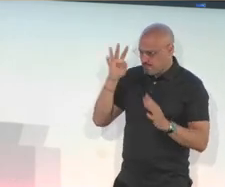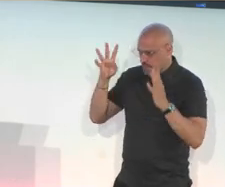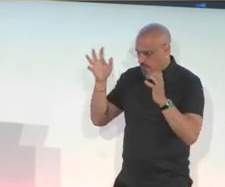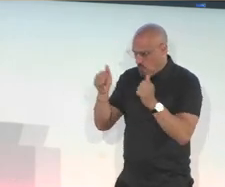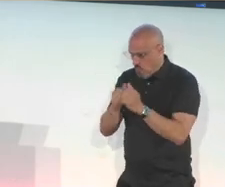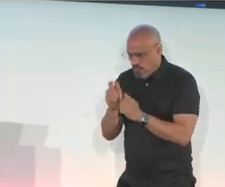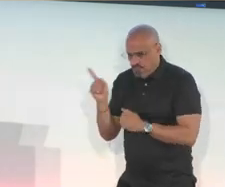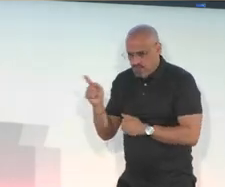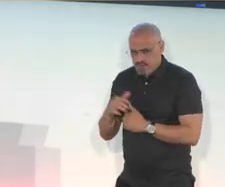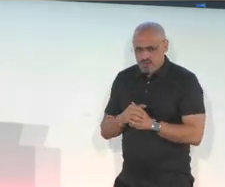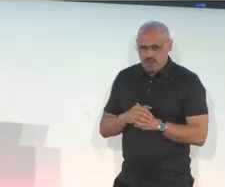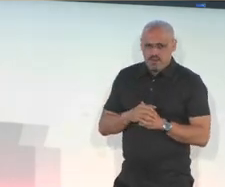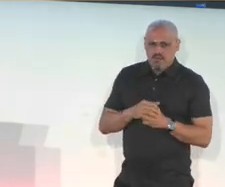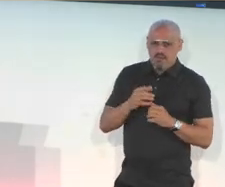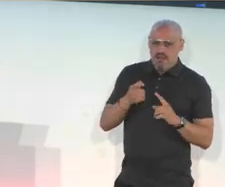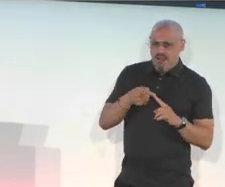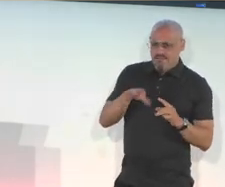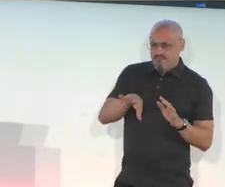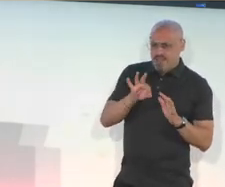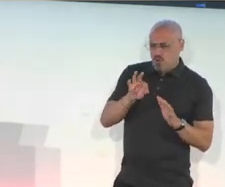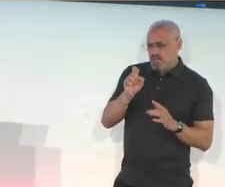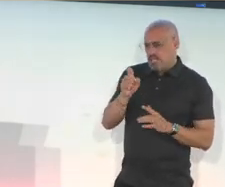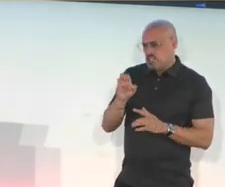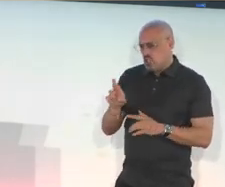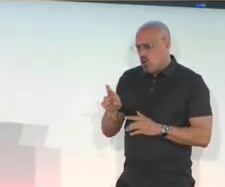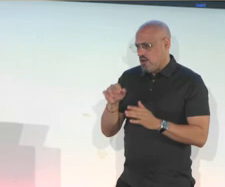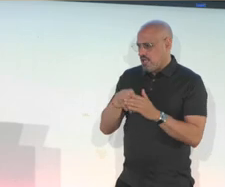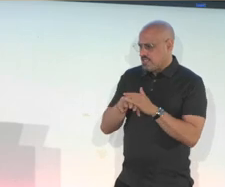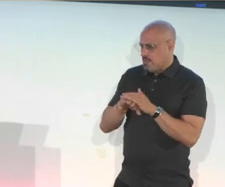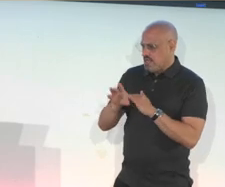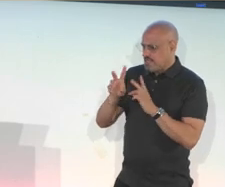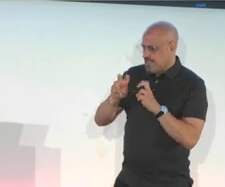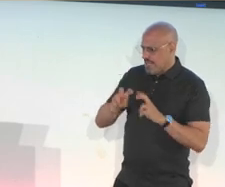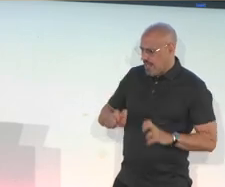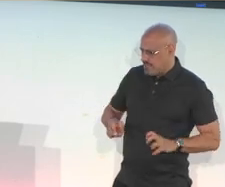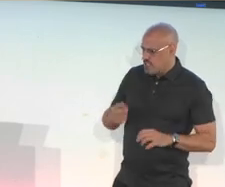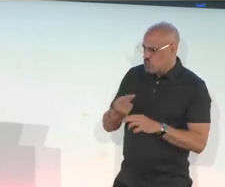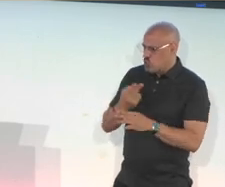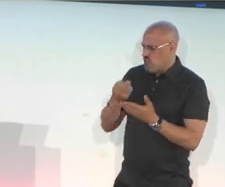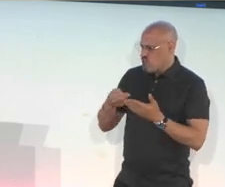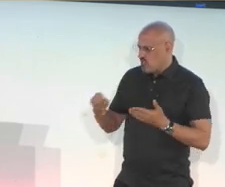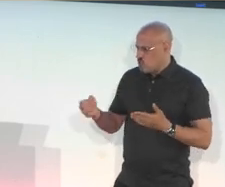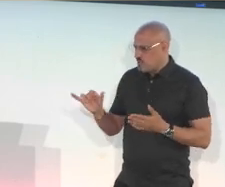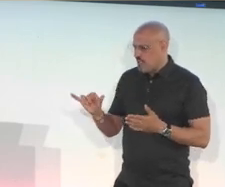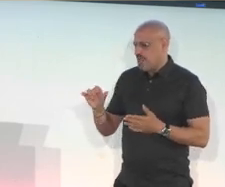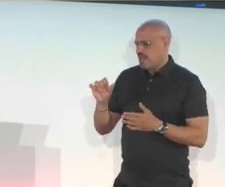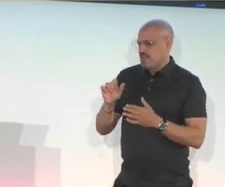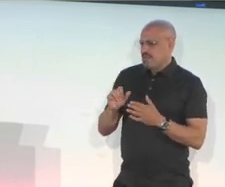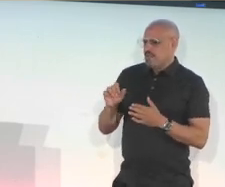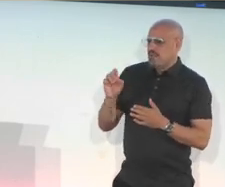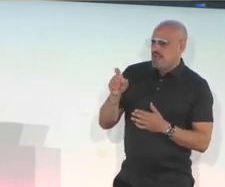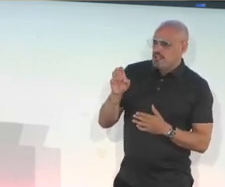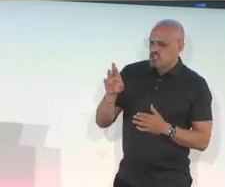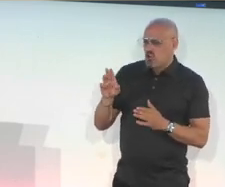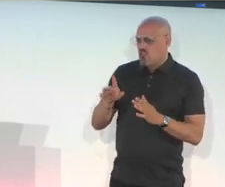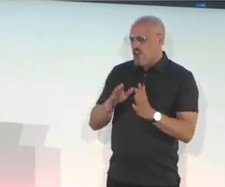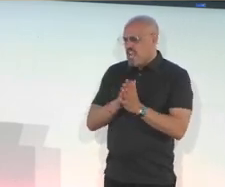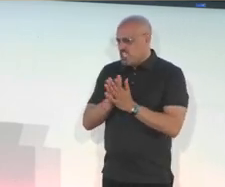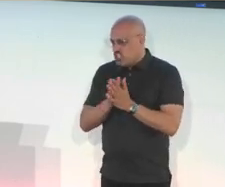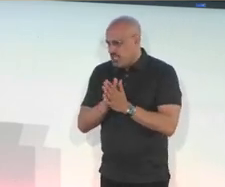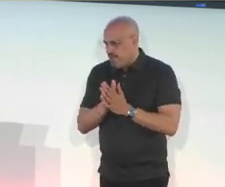I performed an XR accessibility analysis using resources such as XR Access Initiative